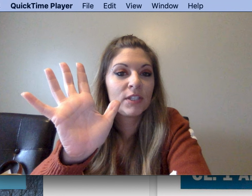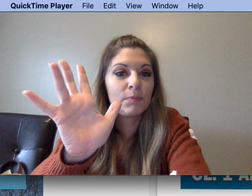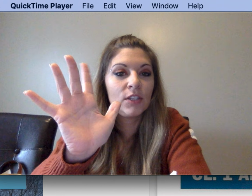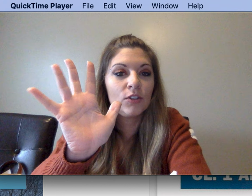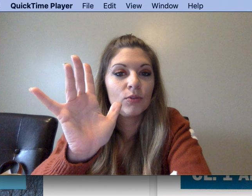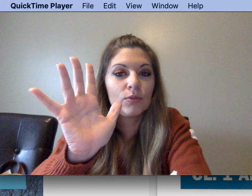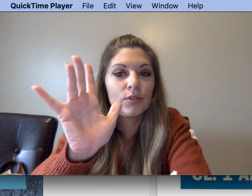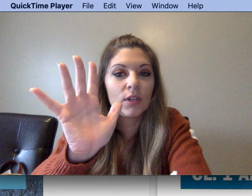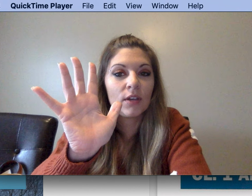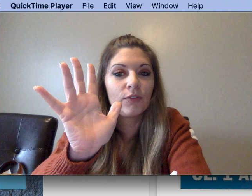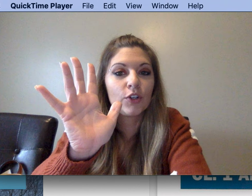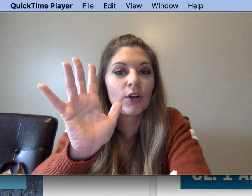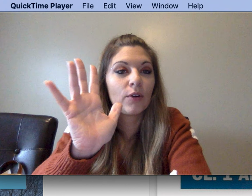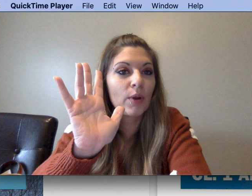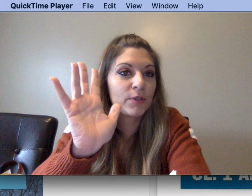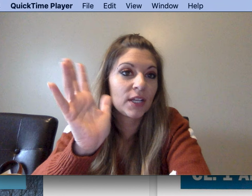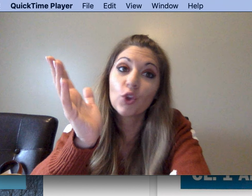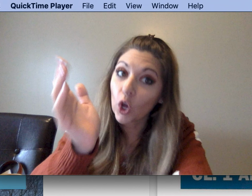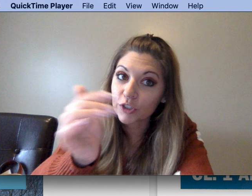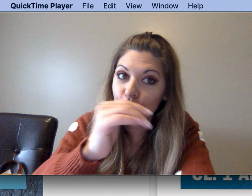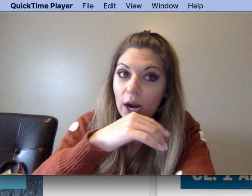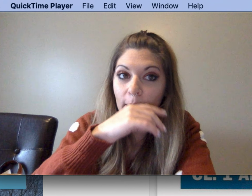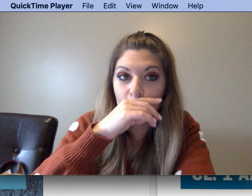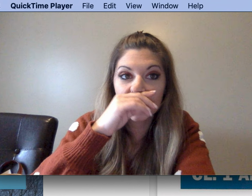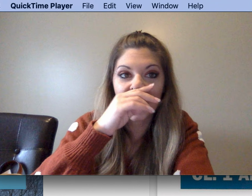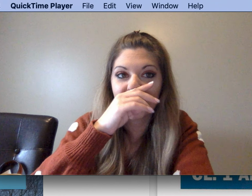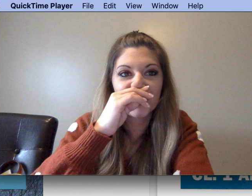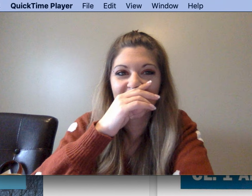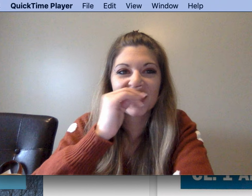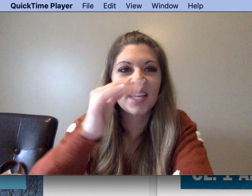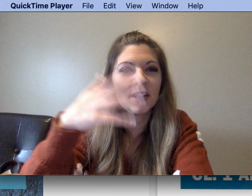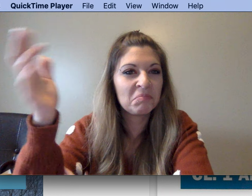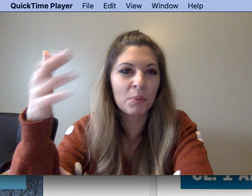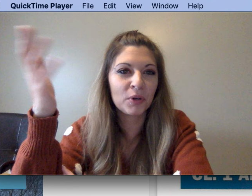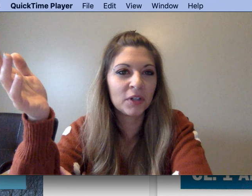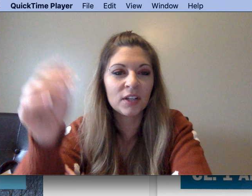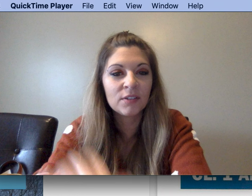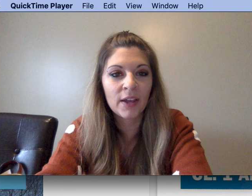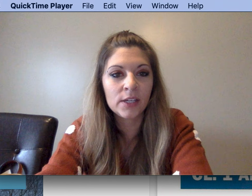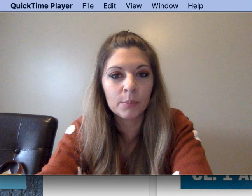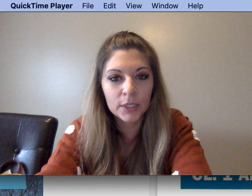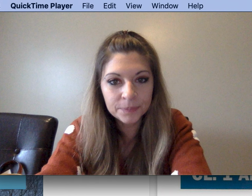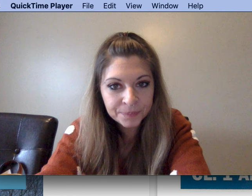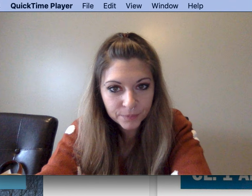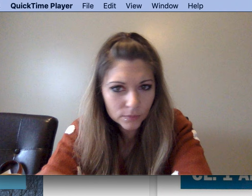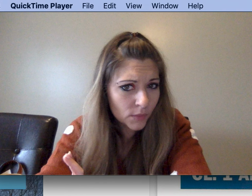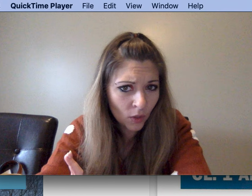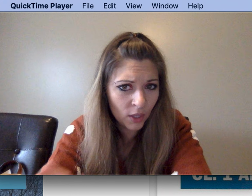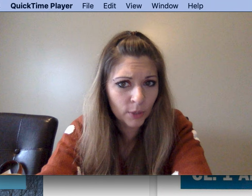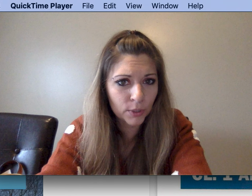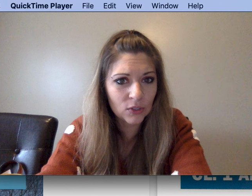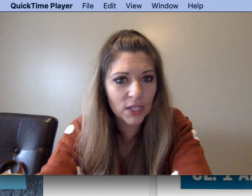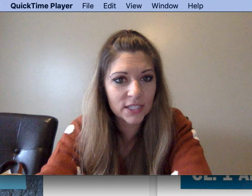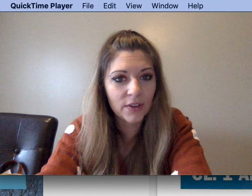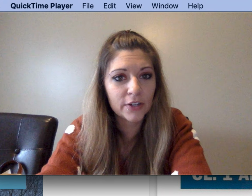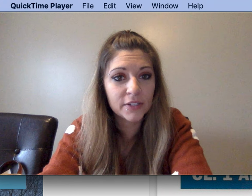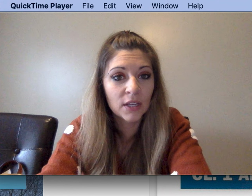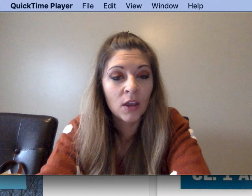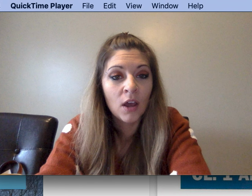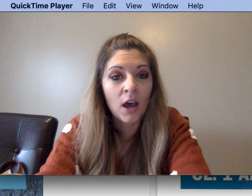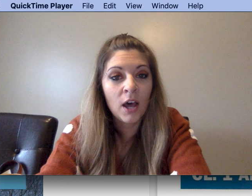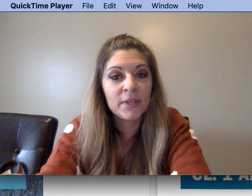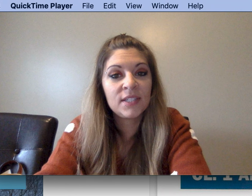CL5 must be used if you're representing large crowds. So that's that number, undefined number in our plural